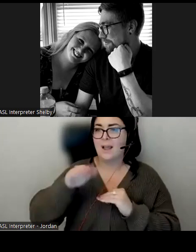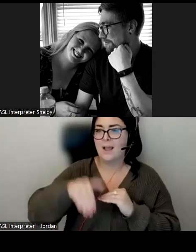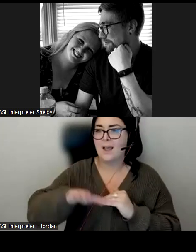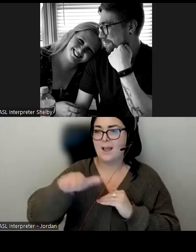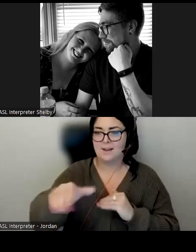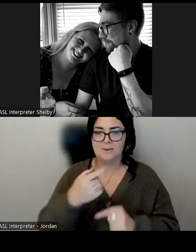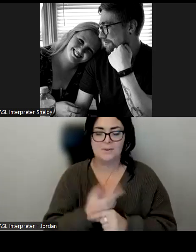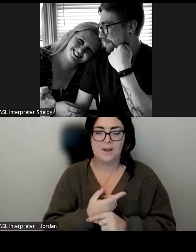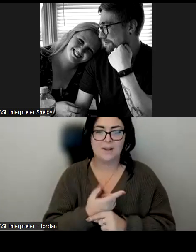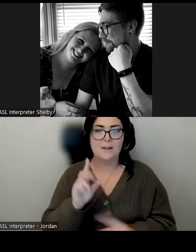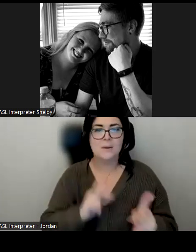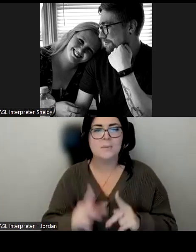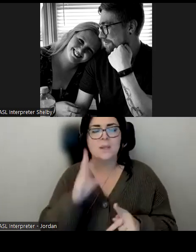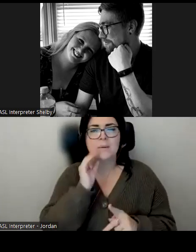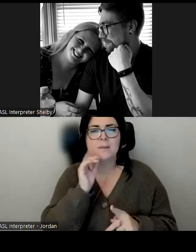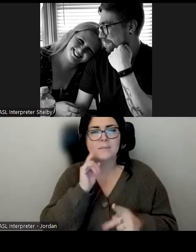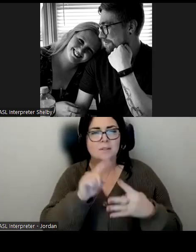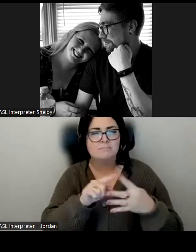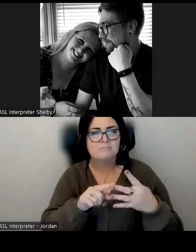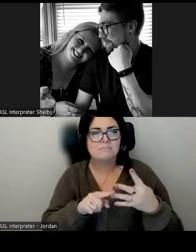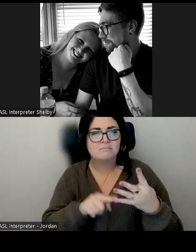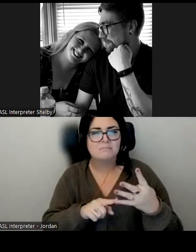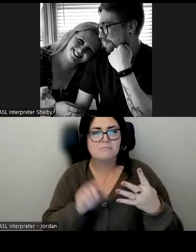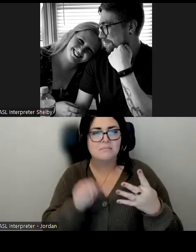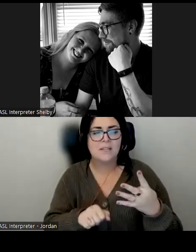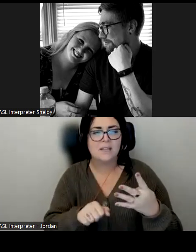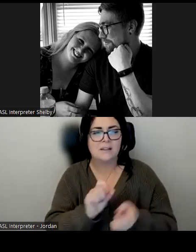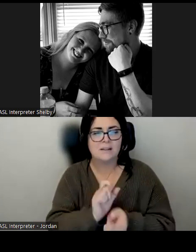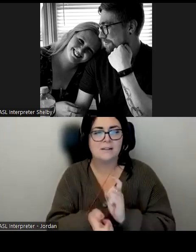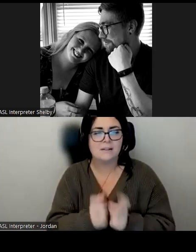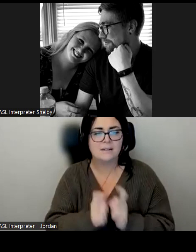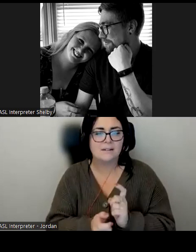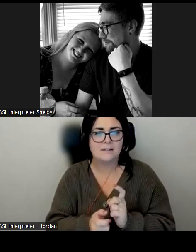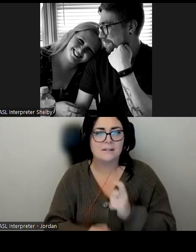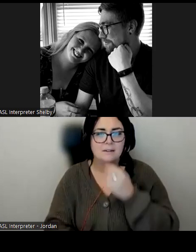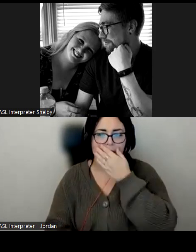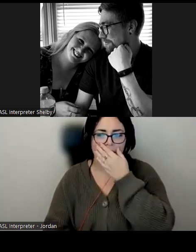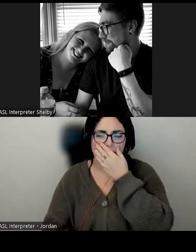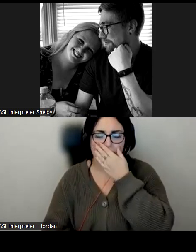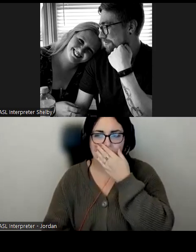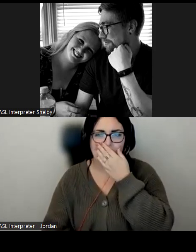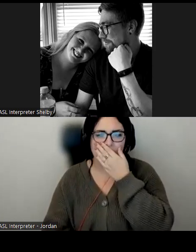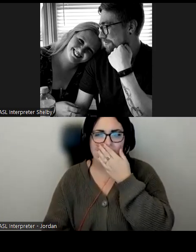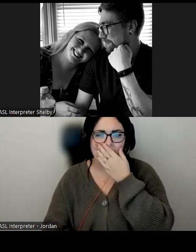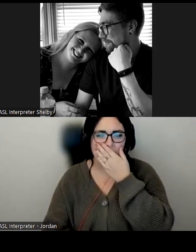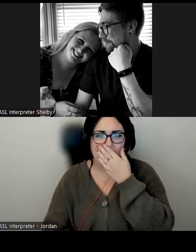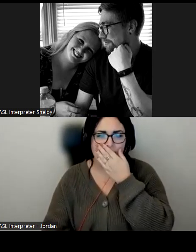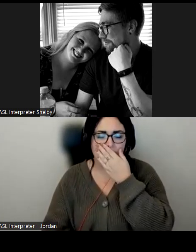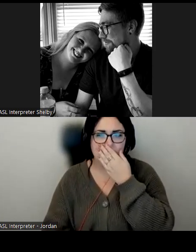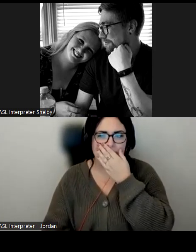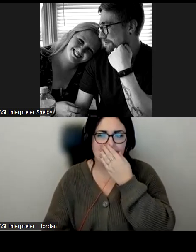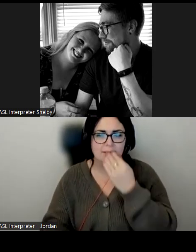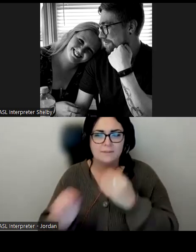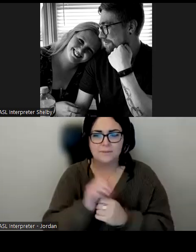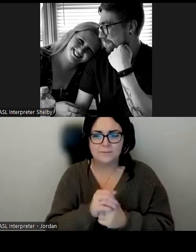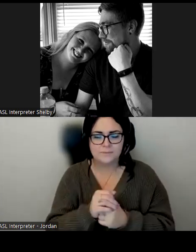may experience these tasks in interchangeable ways throughout their life. So, he talks about the first task